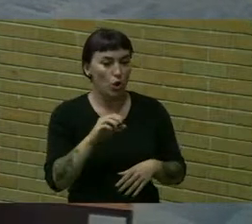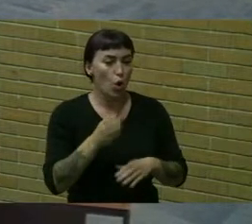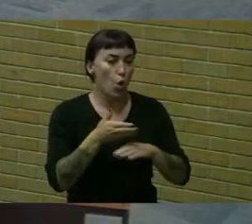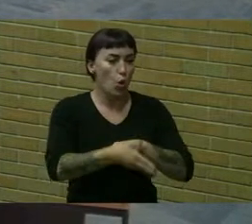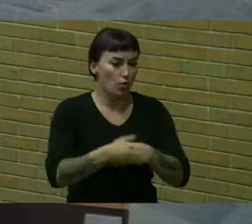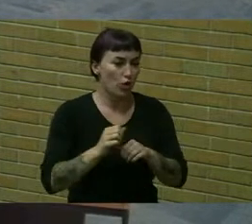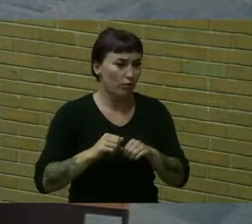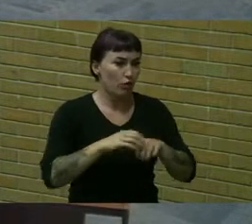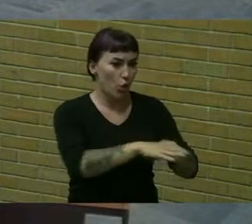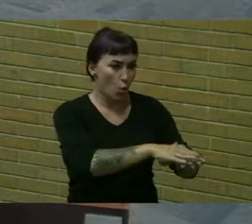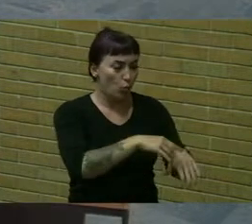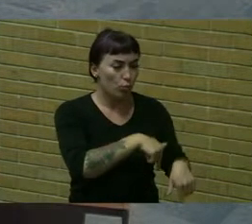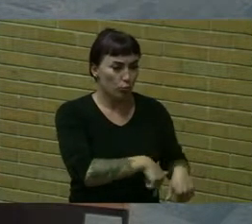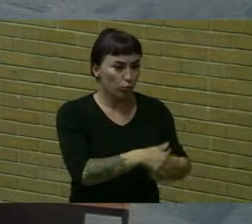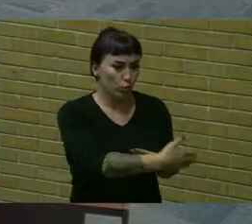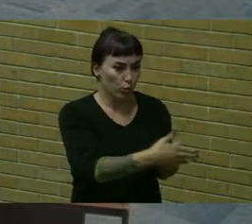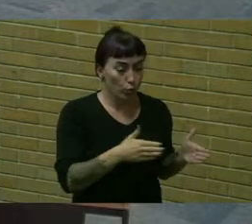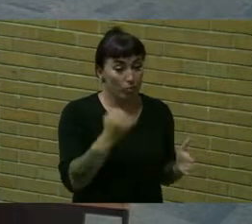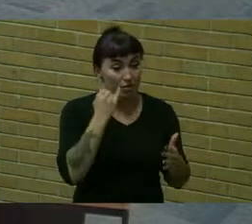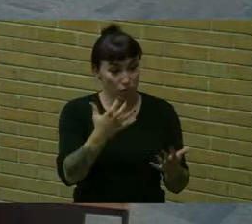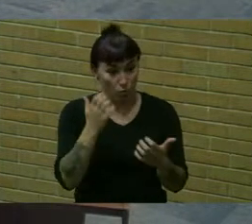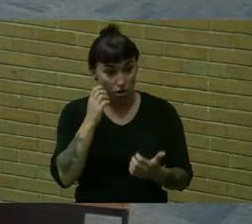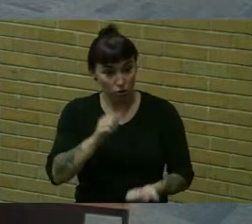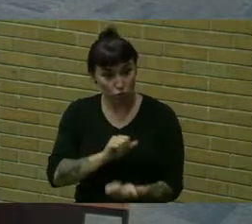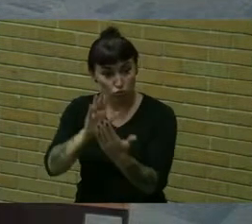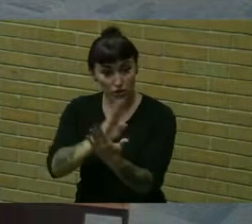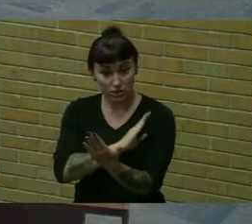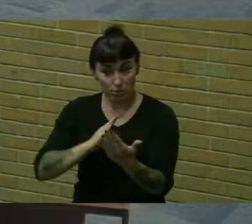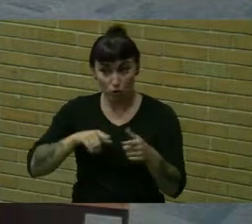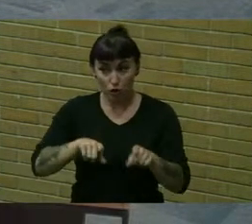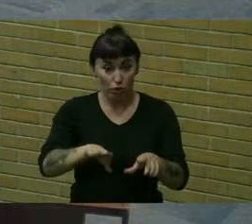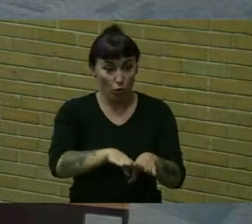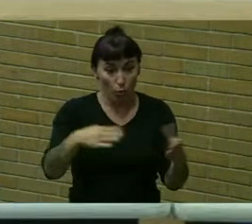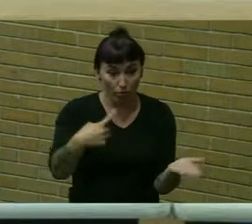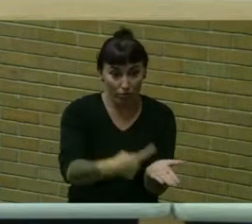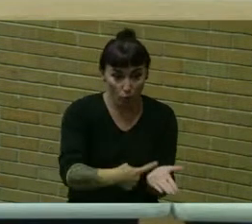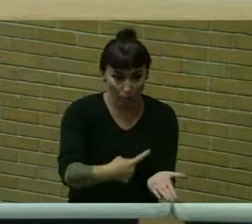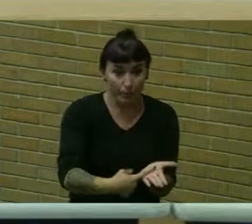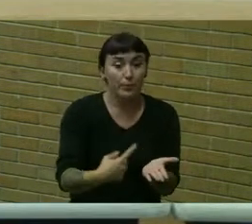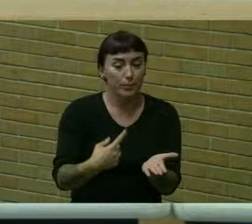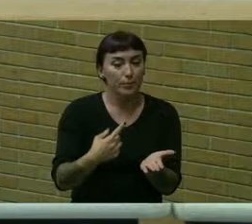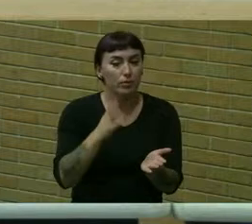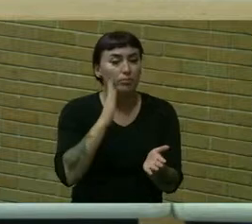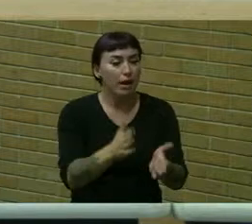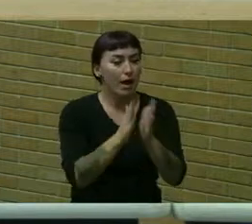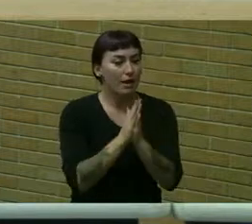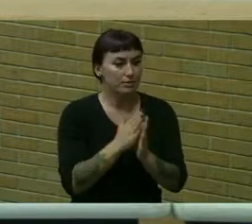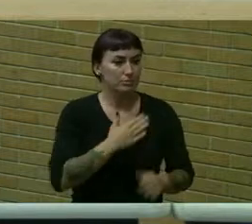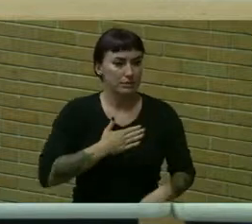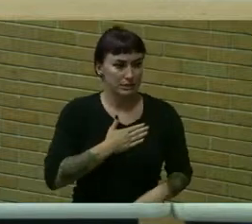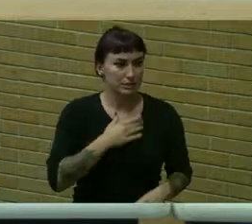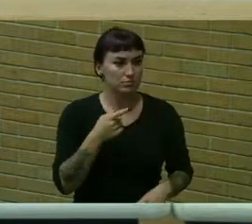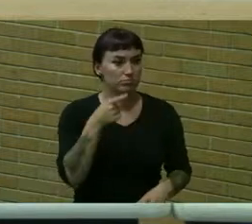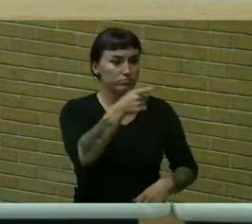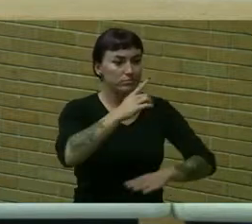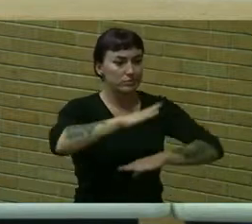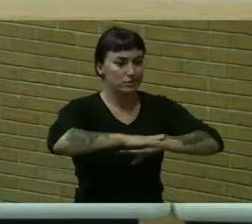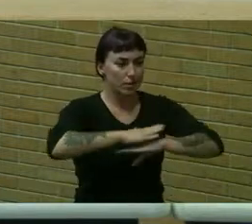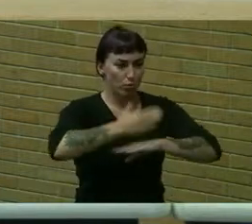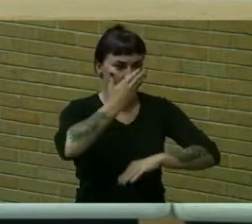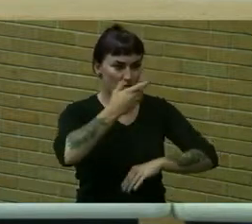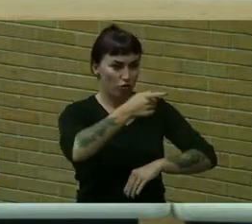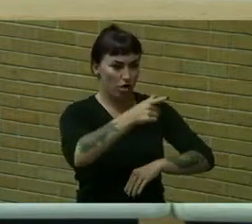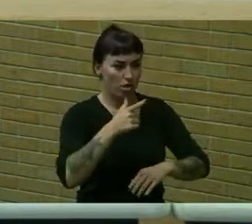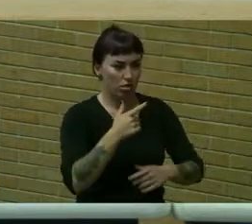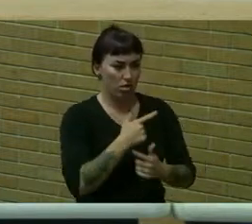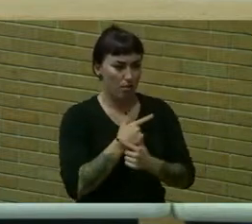room, and you would like to address the board during the open forum, I would ask you to go to the table out in the front